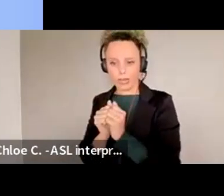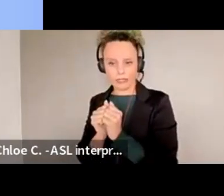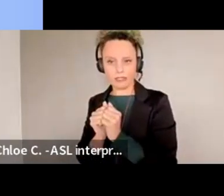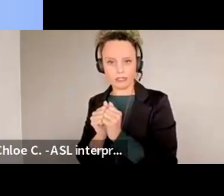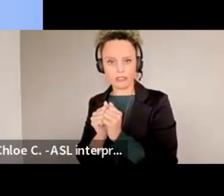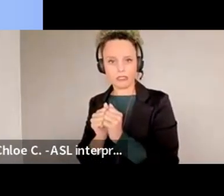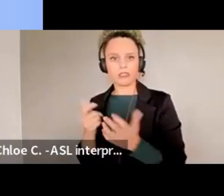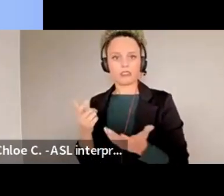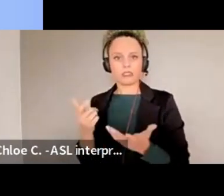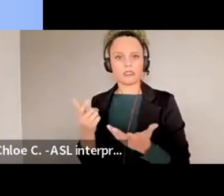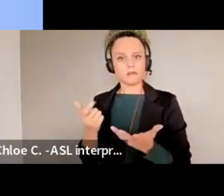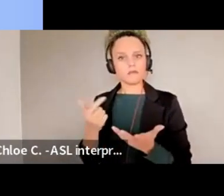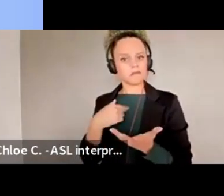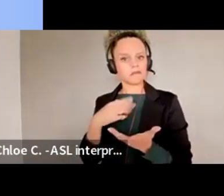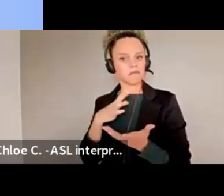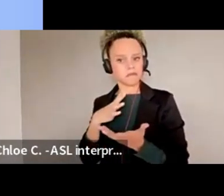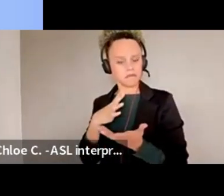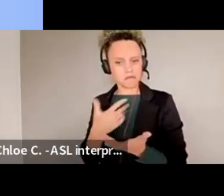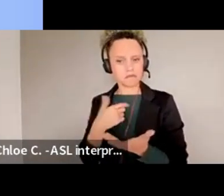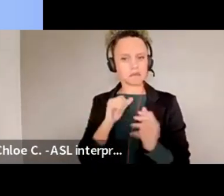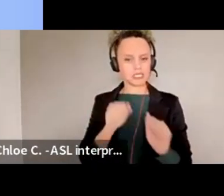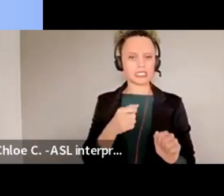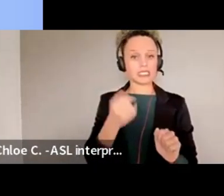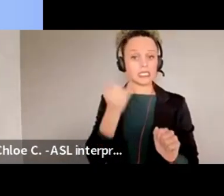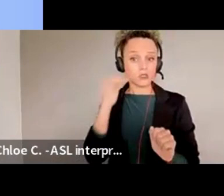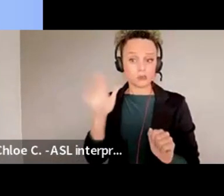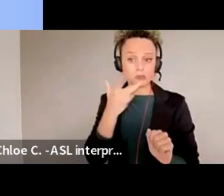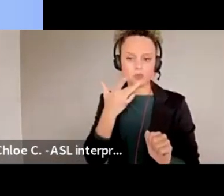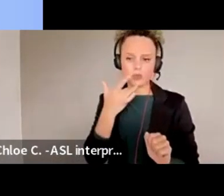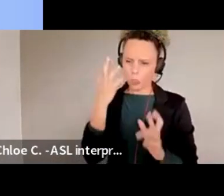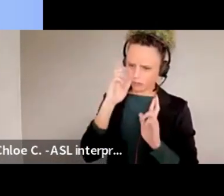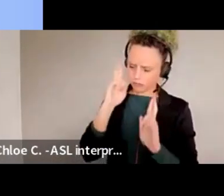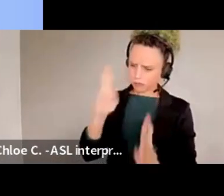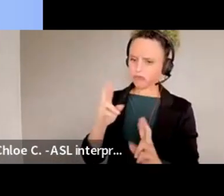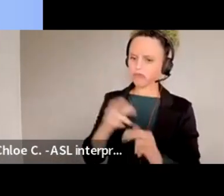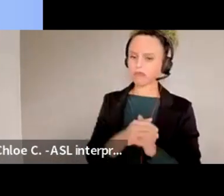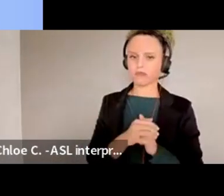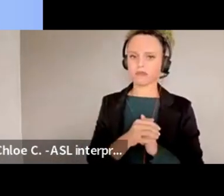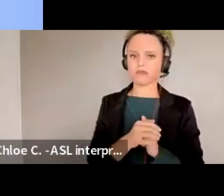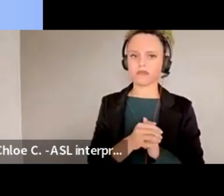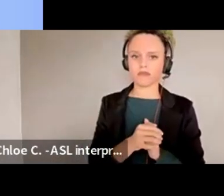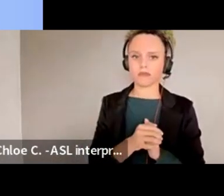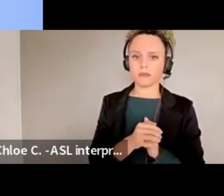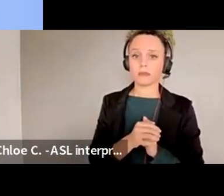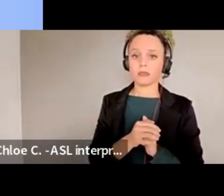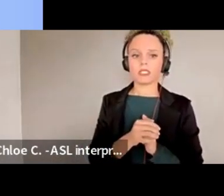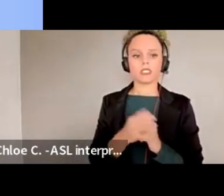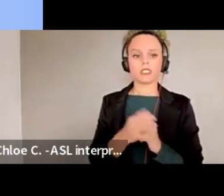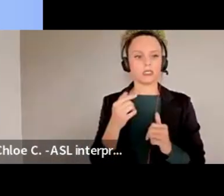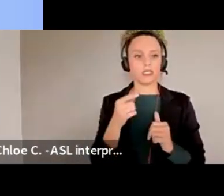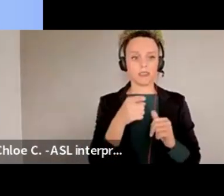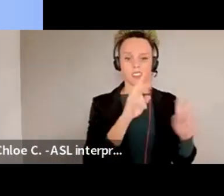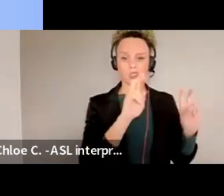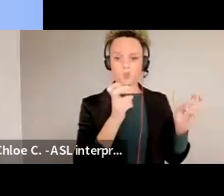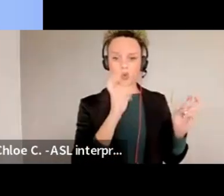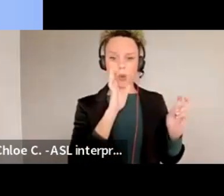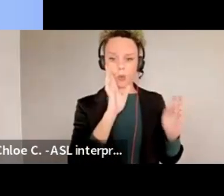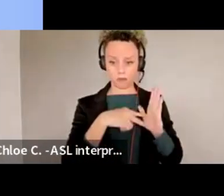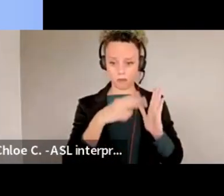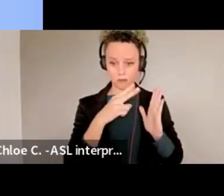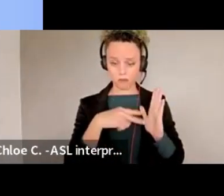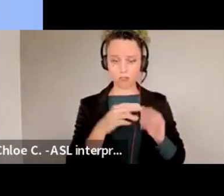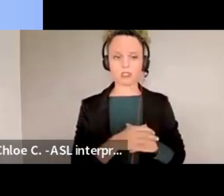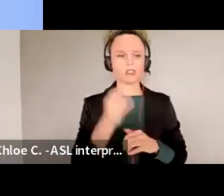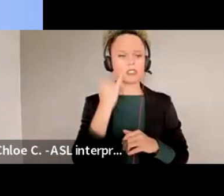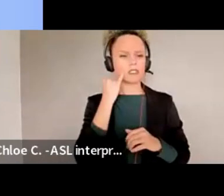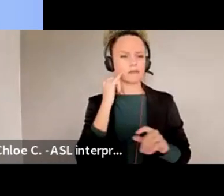I tend to default to person first unless I know what the preference is. I am fine with saying autistic people if that's the preference.